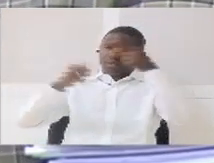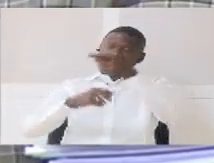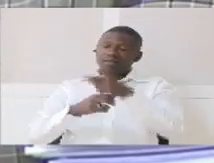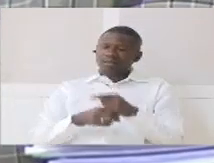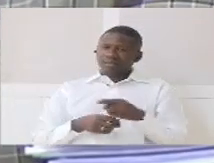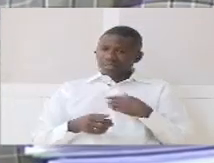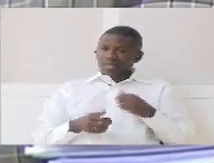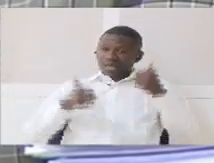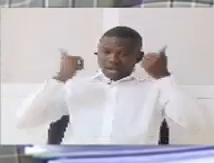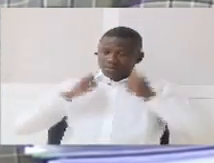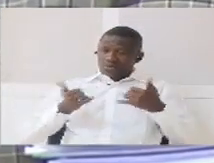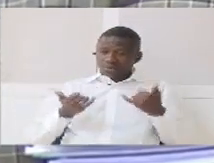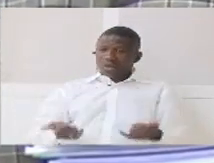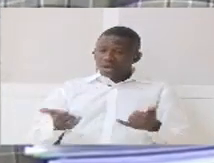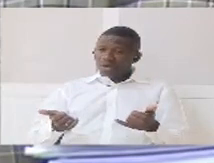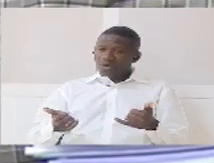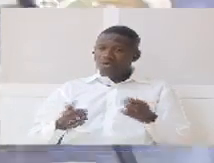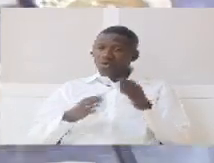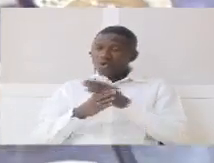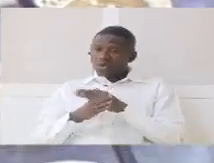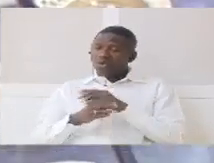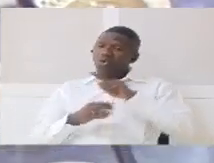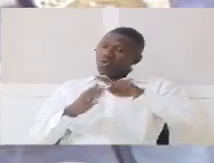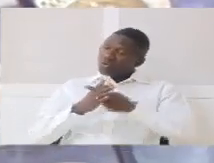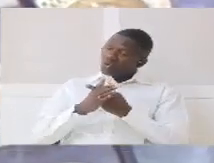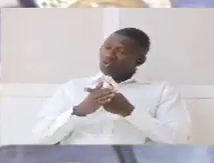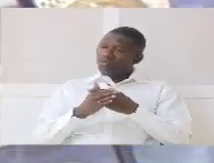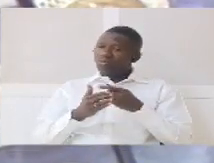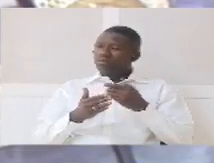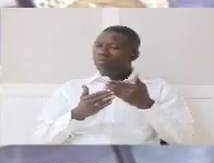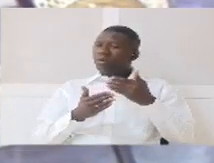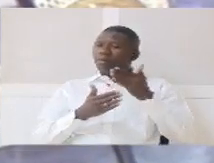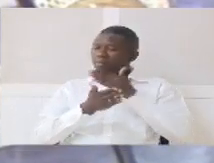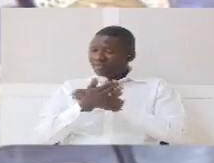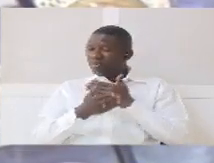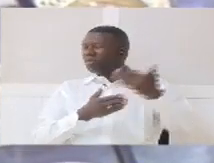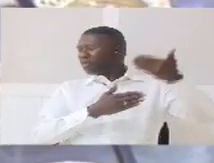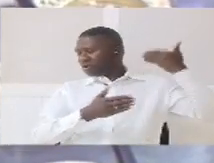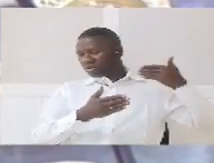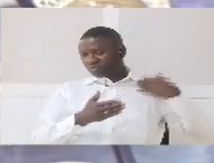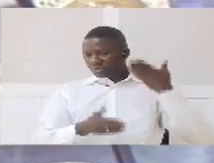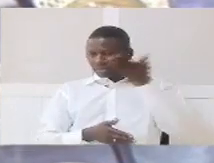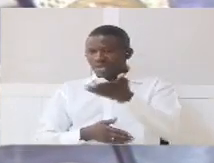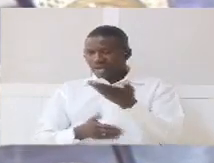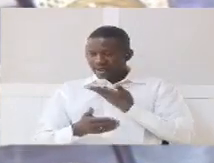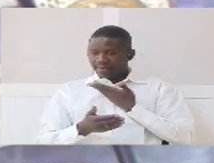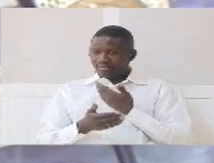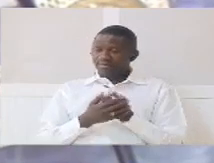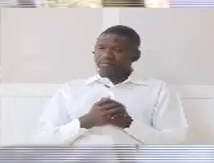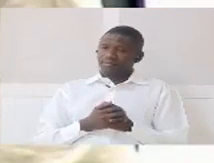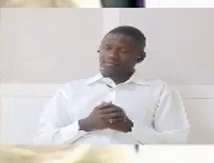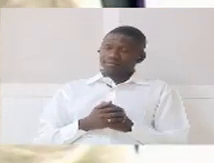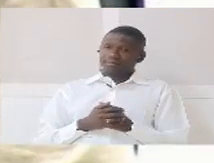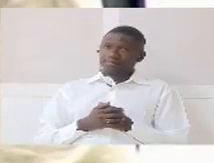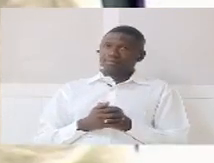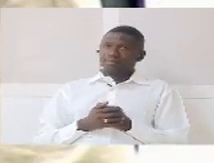there before? Ring commission otara kaso kumbabo. Yaje palantero dolto yenying susula waya